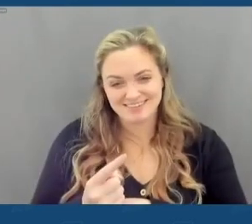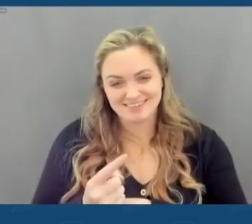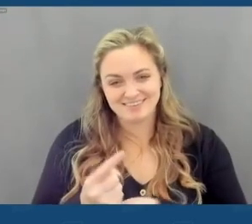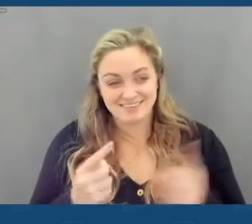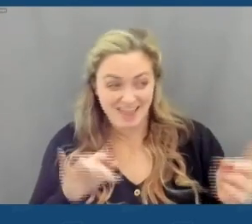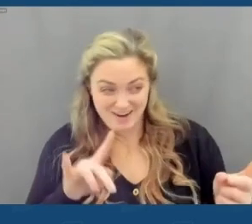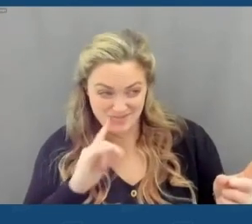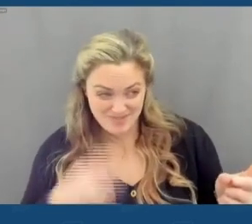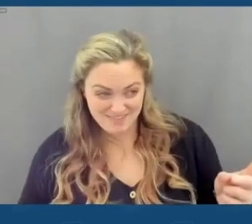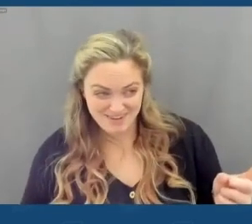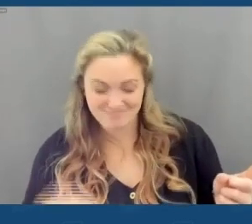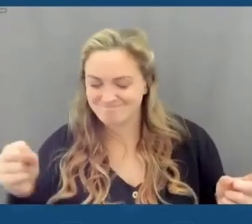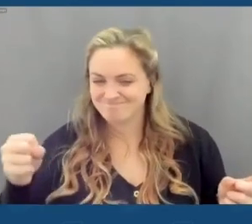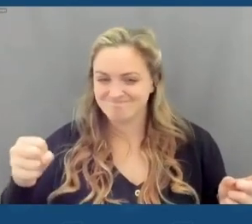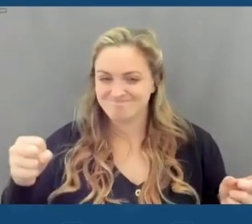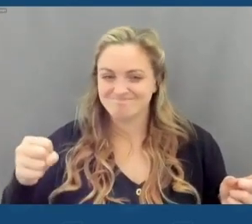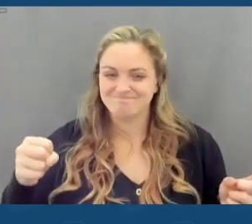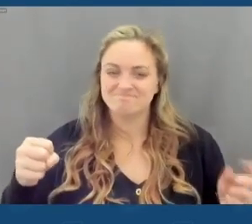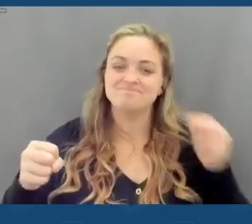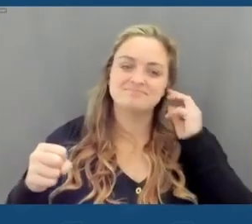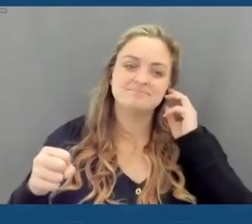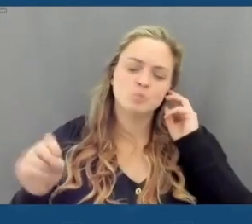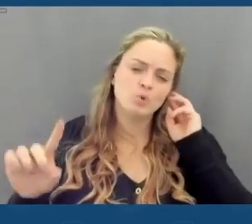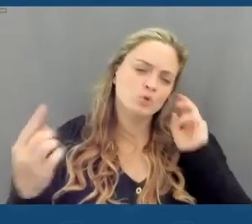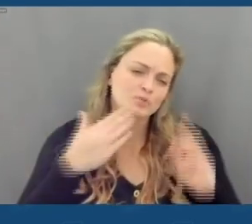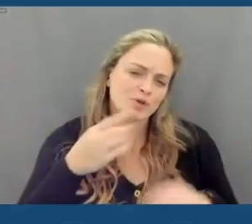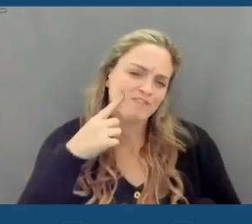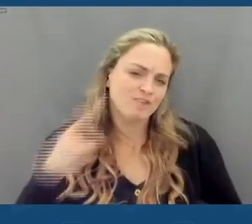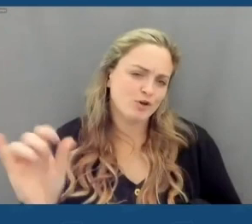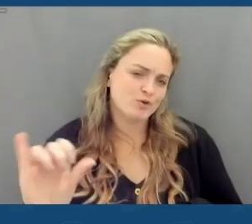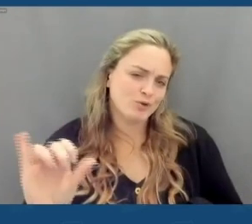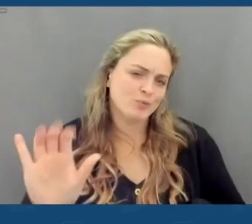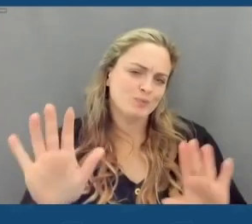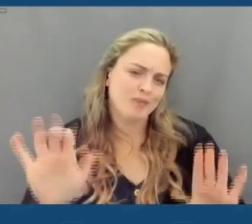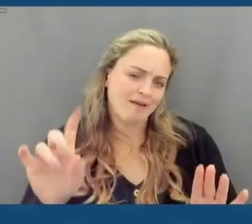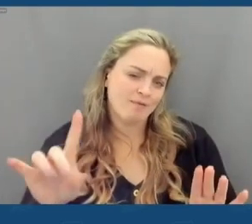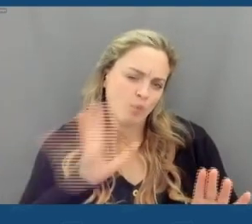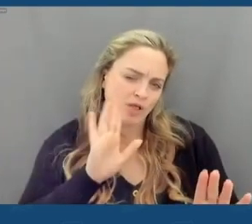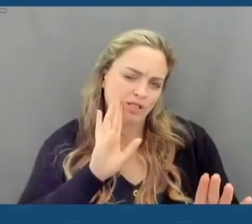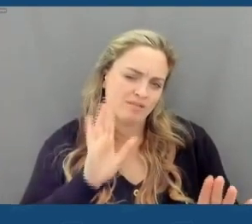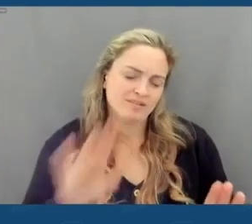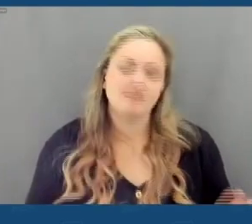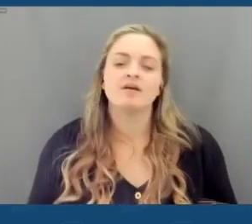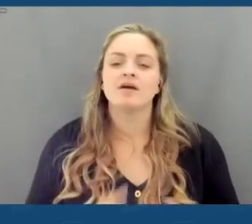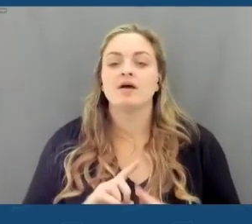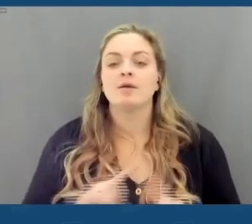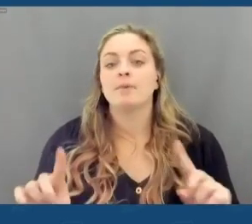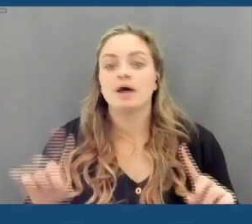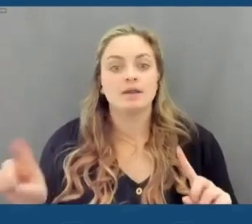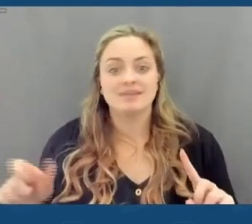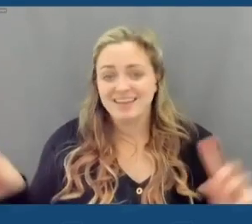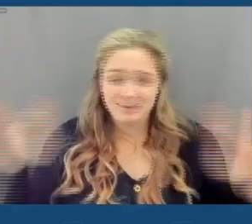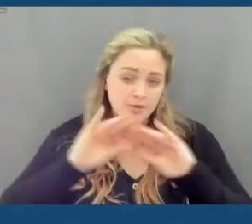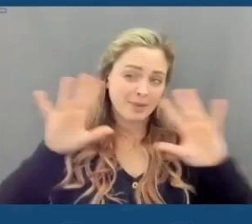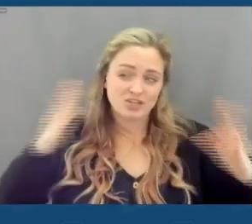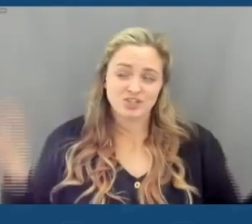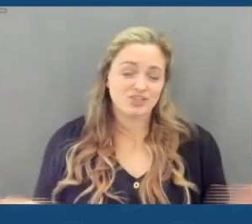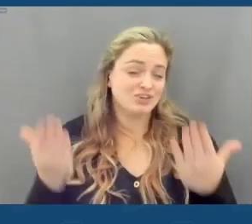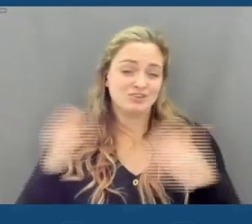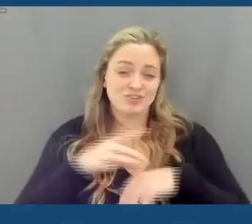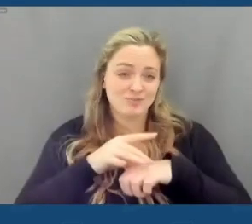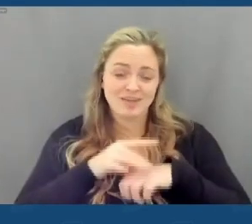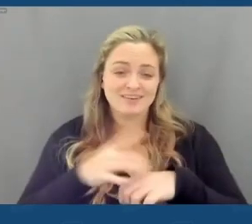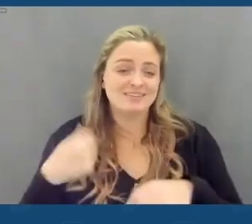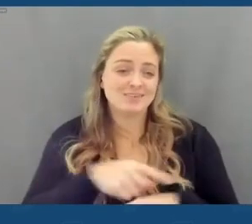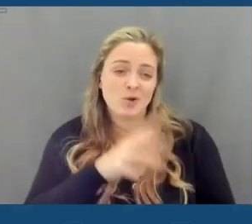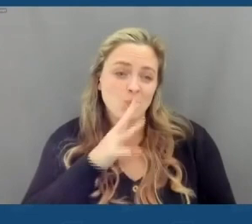It is. We'll do something good for you too, Ed. But there's any magic on this planet, it's in our water.